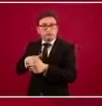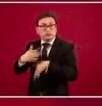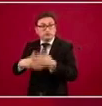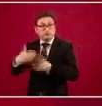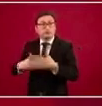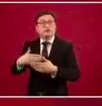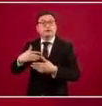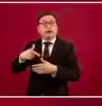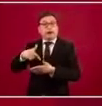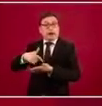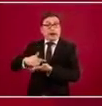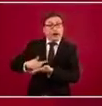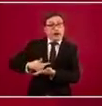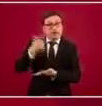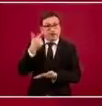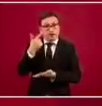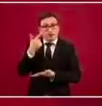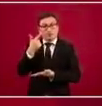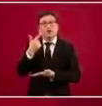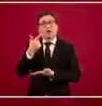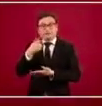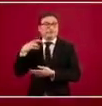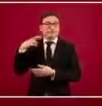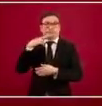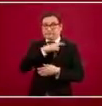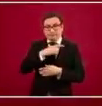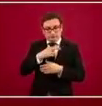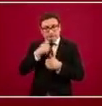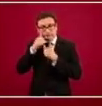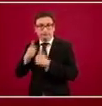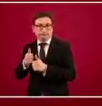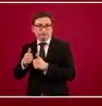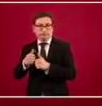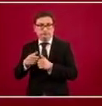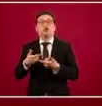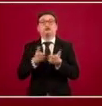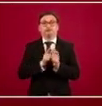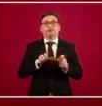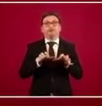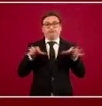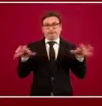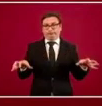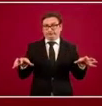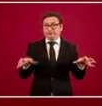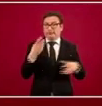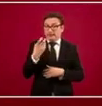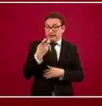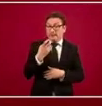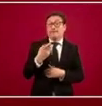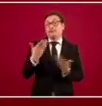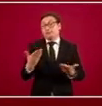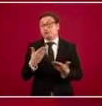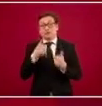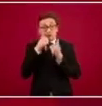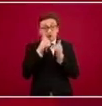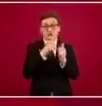you're a pregnant woman, then you are at risk and you should seek for the corresponding medical